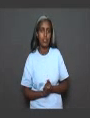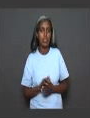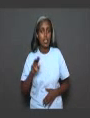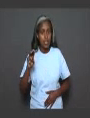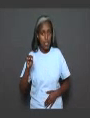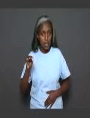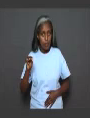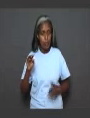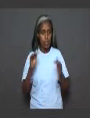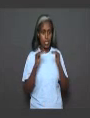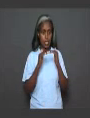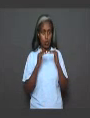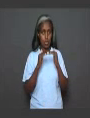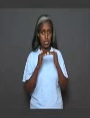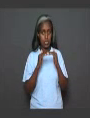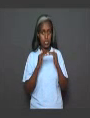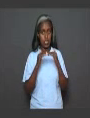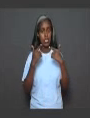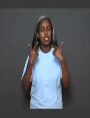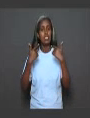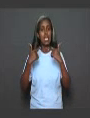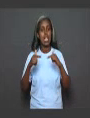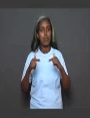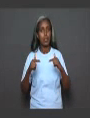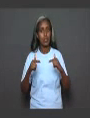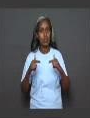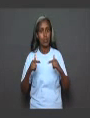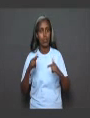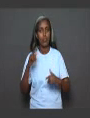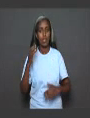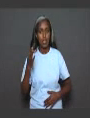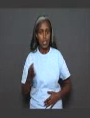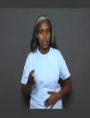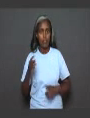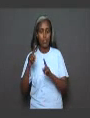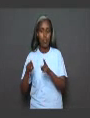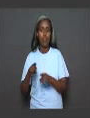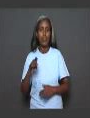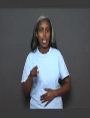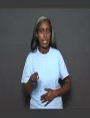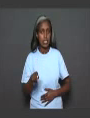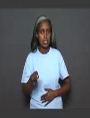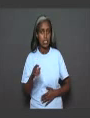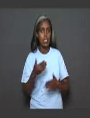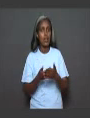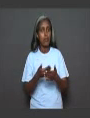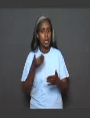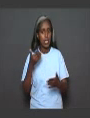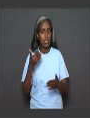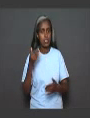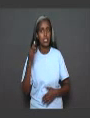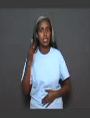m equals the limit of f of x